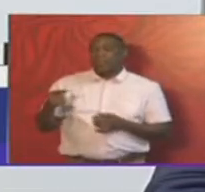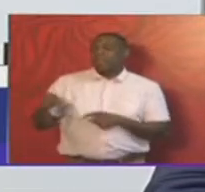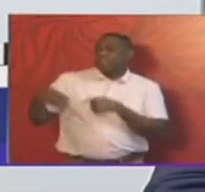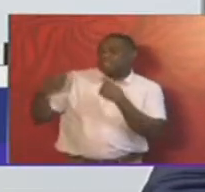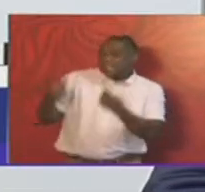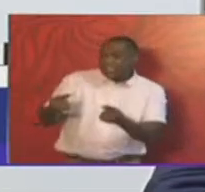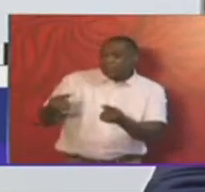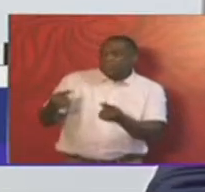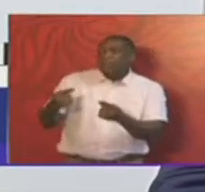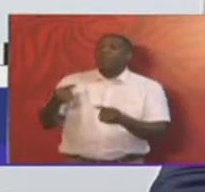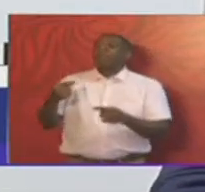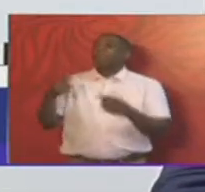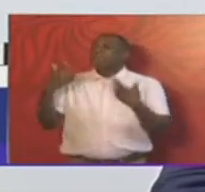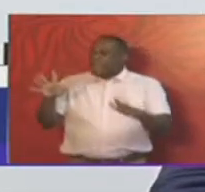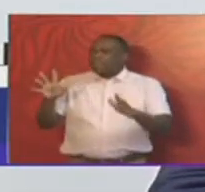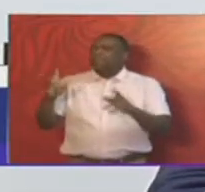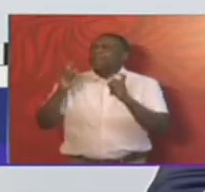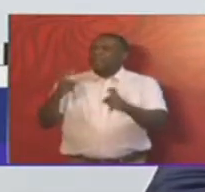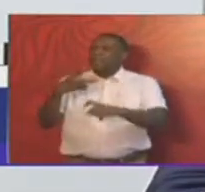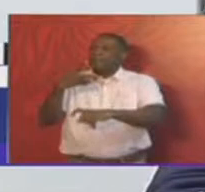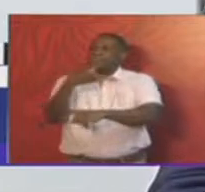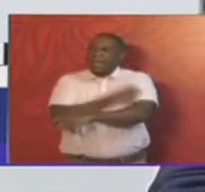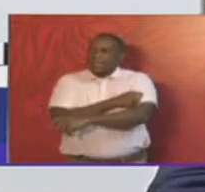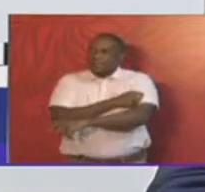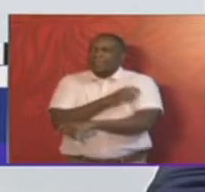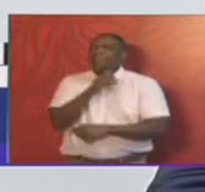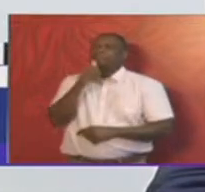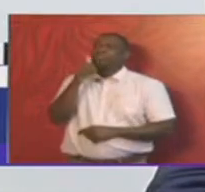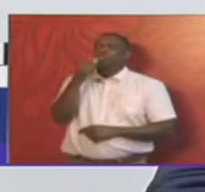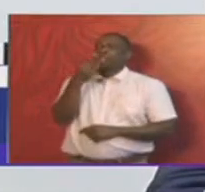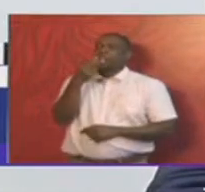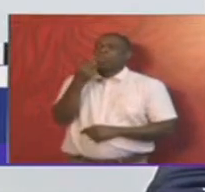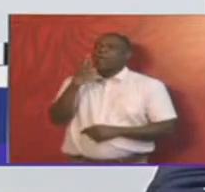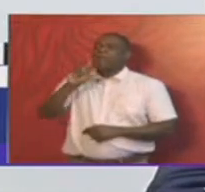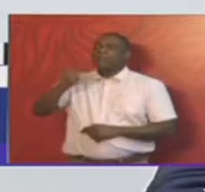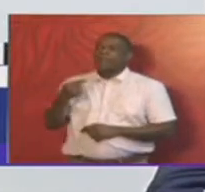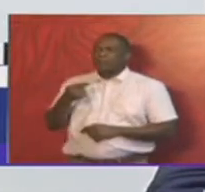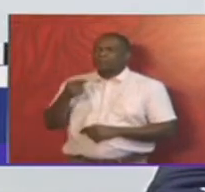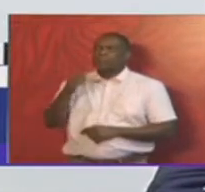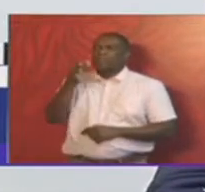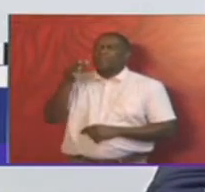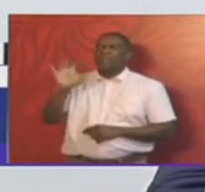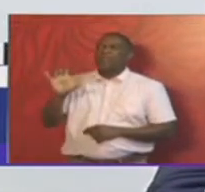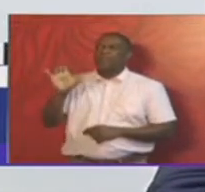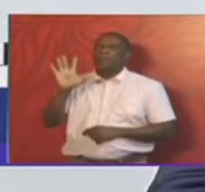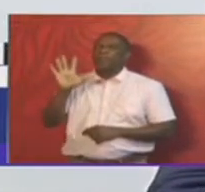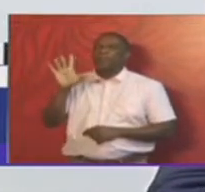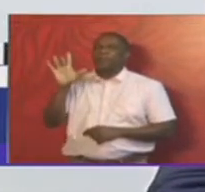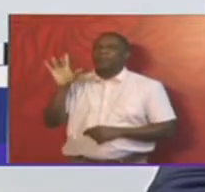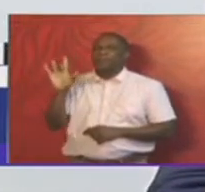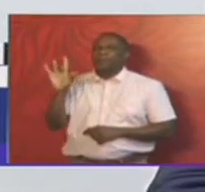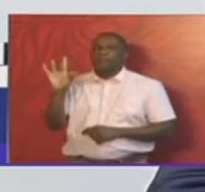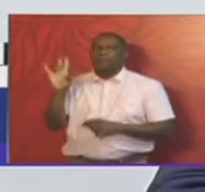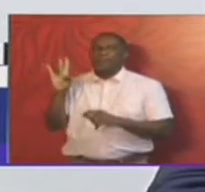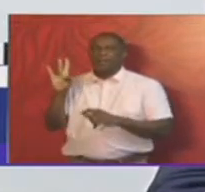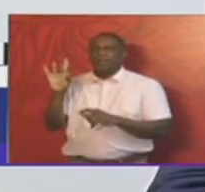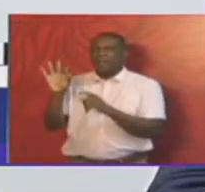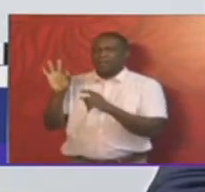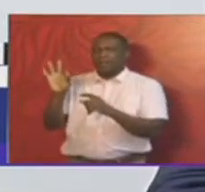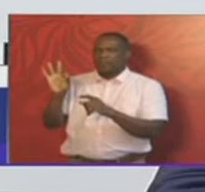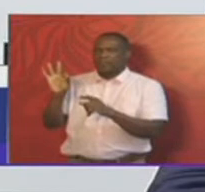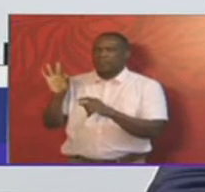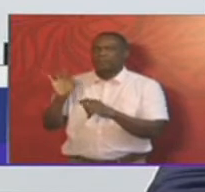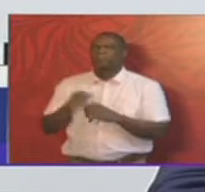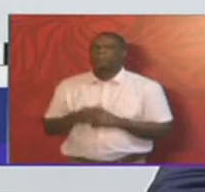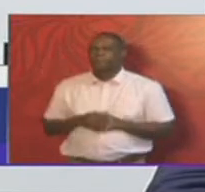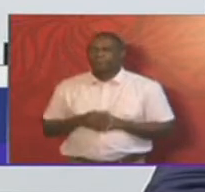10,759, which means we have reached about 12% of that school-age population, 12